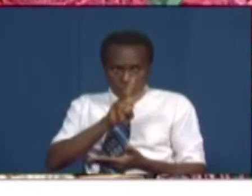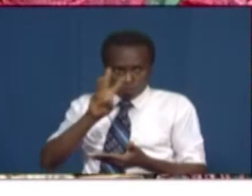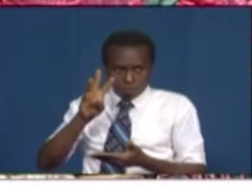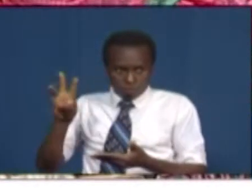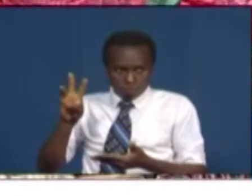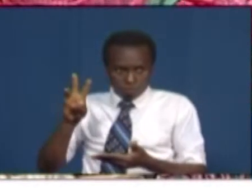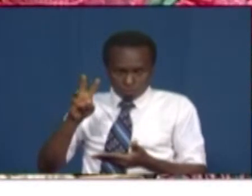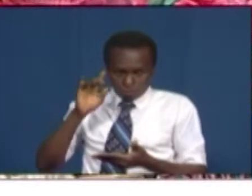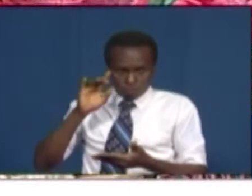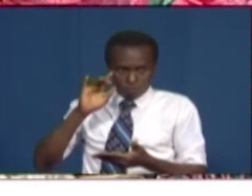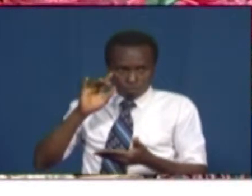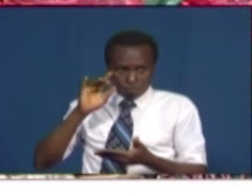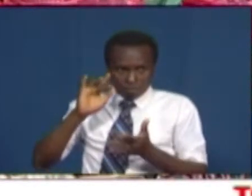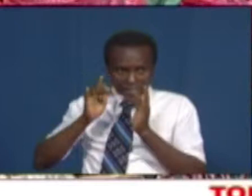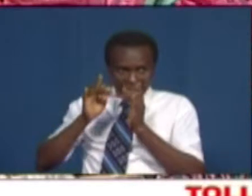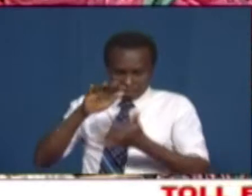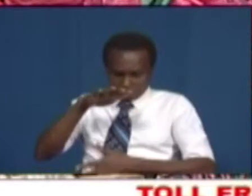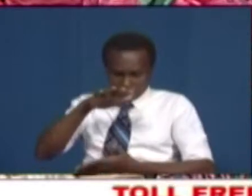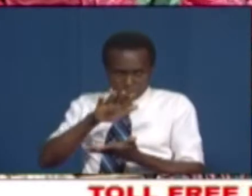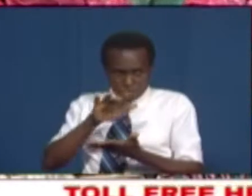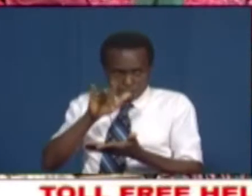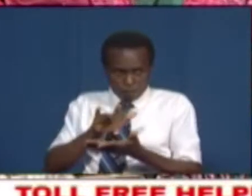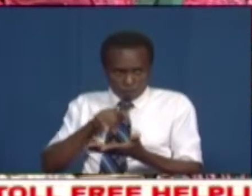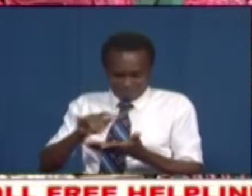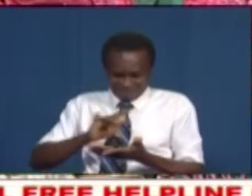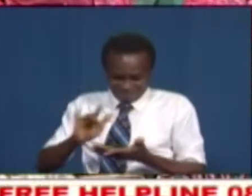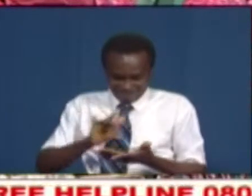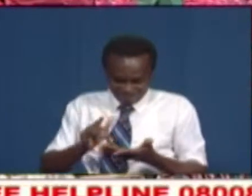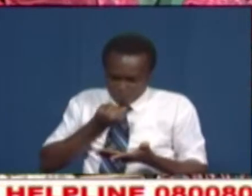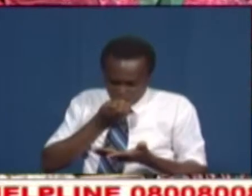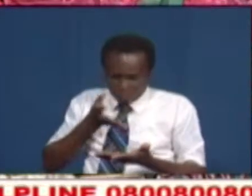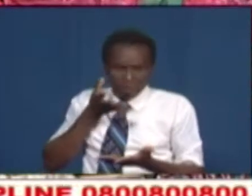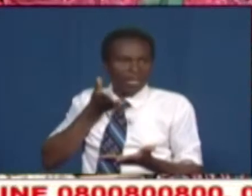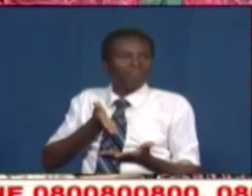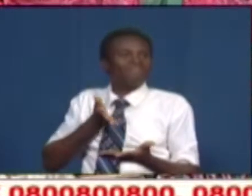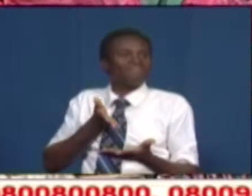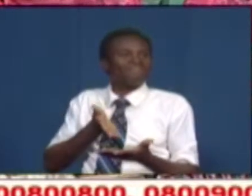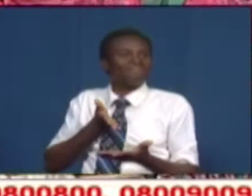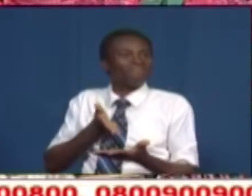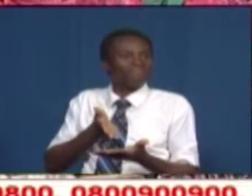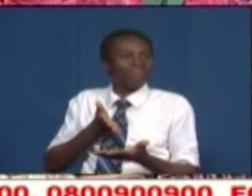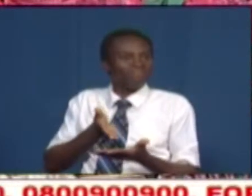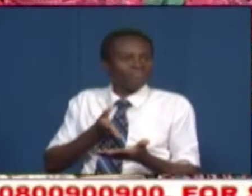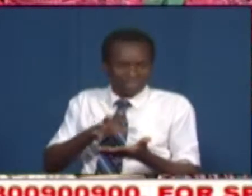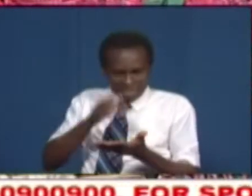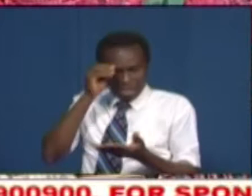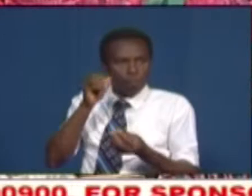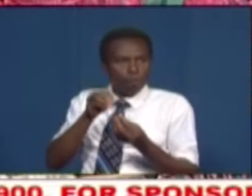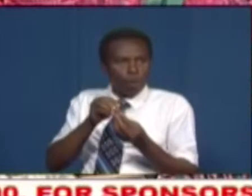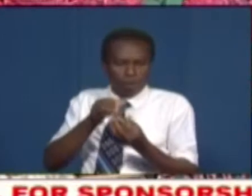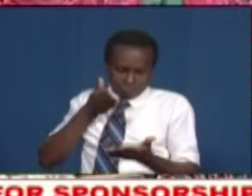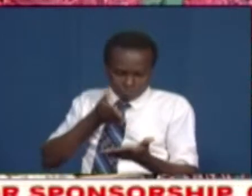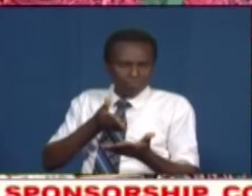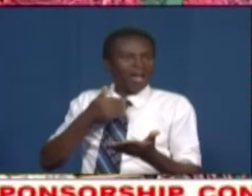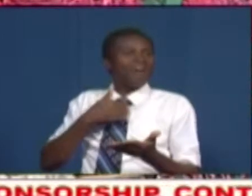adolescents to walk to the nearest facility and empower if they have adolescent health corner. Mm-hmm. They